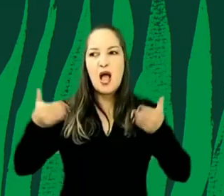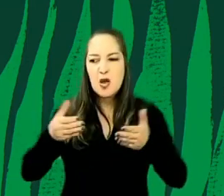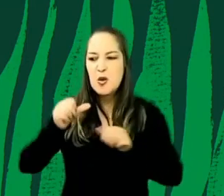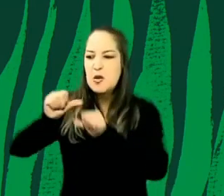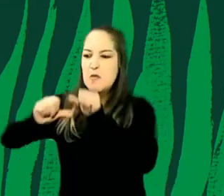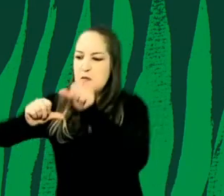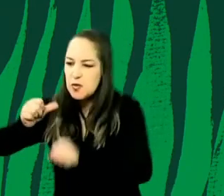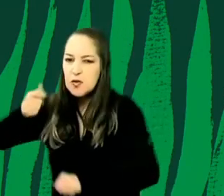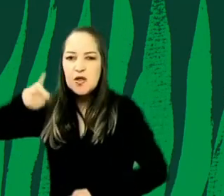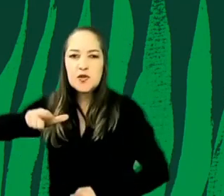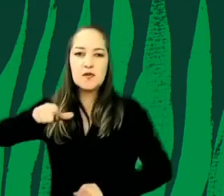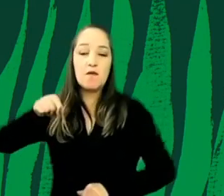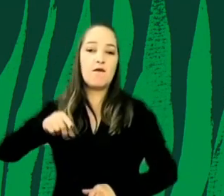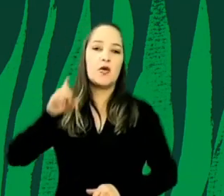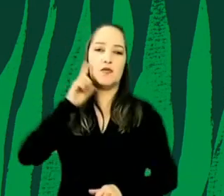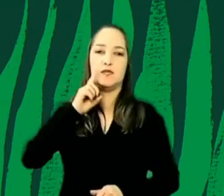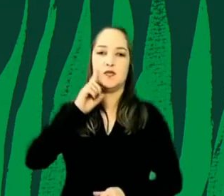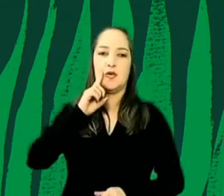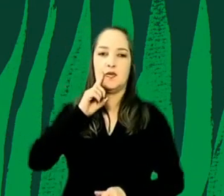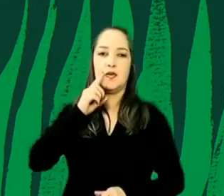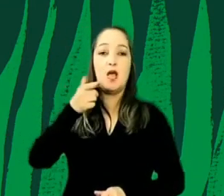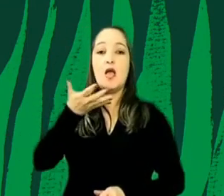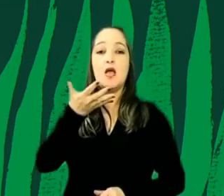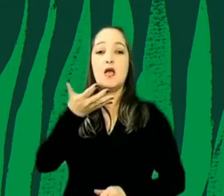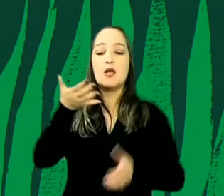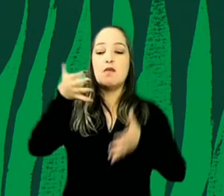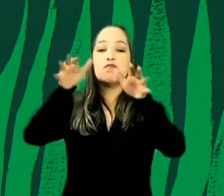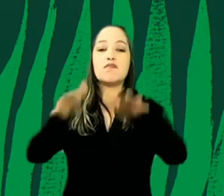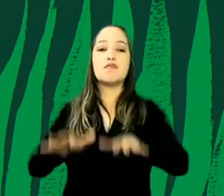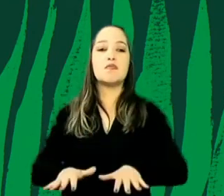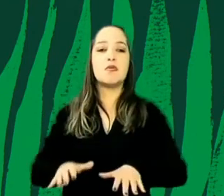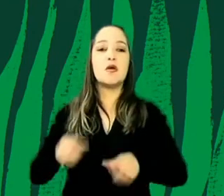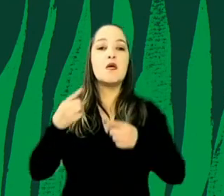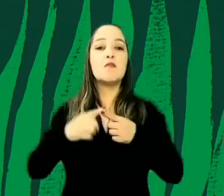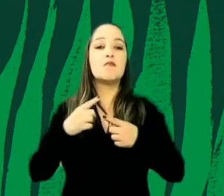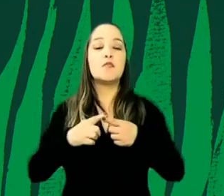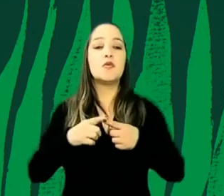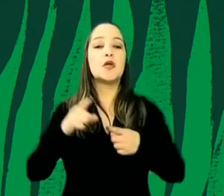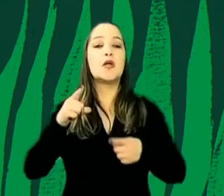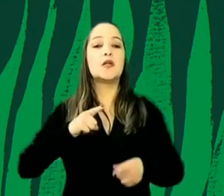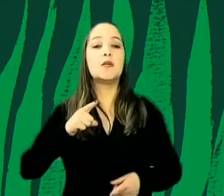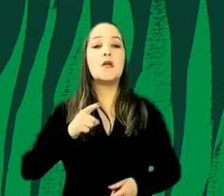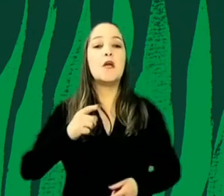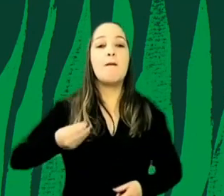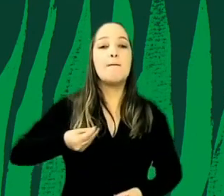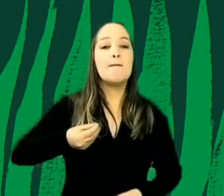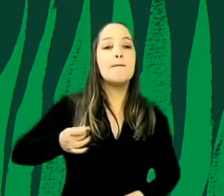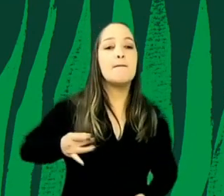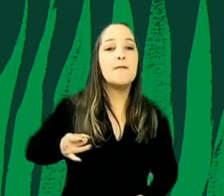because they're afraid that there will soon be more people of color than white people.